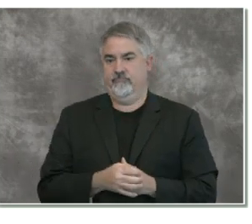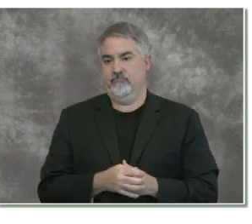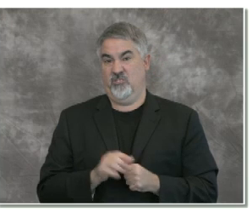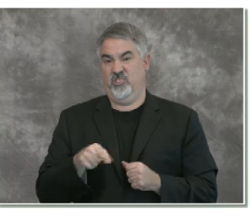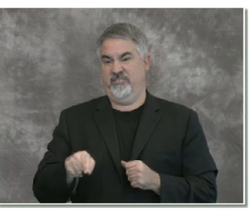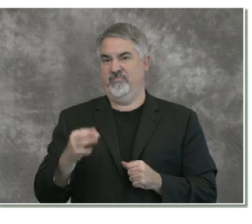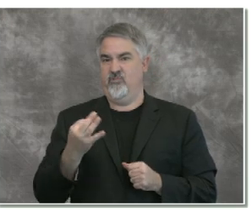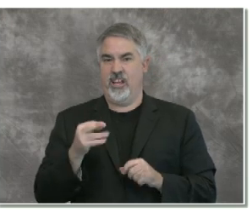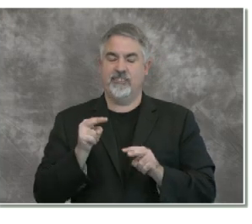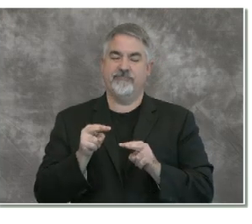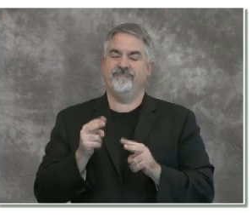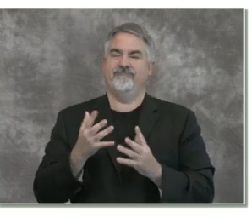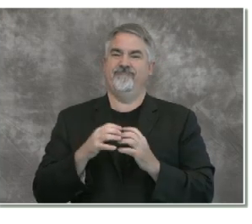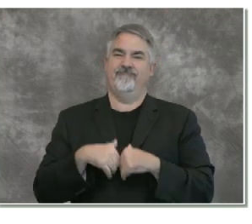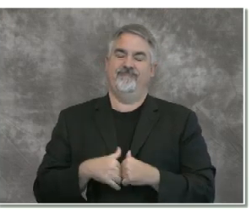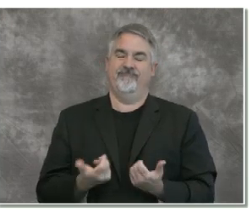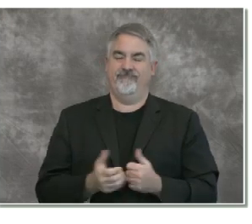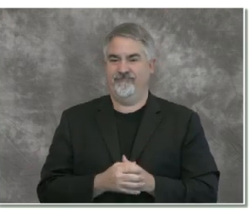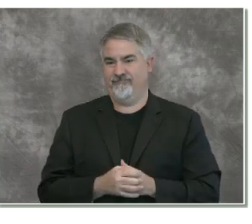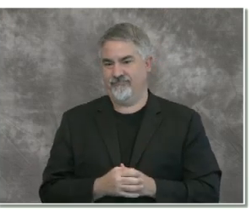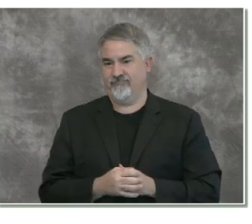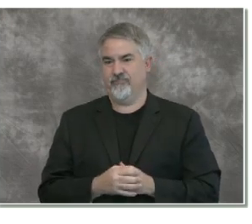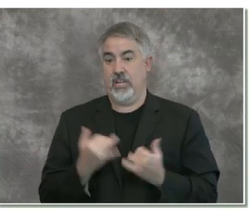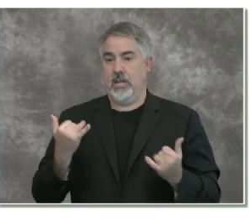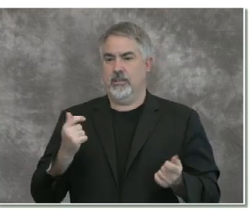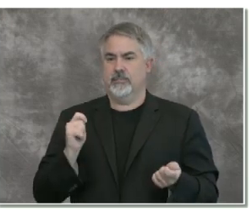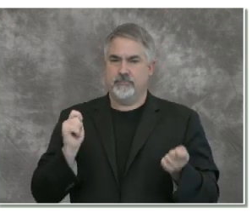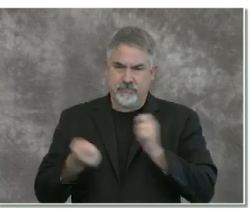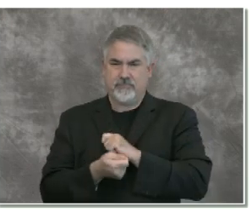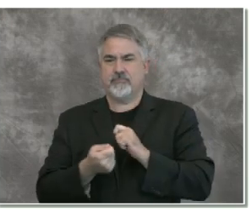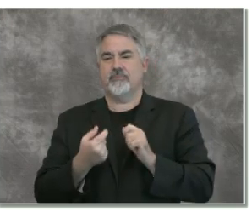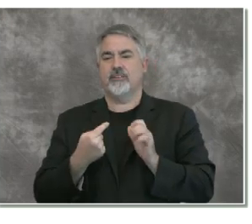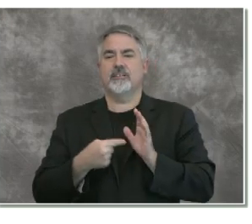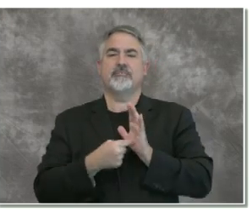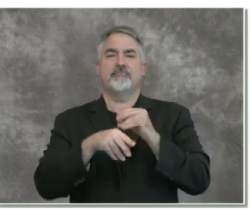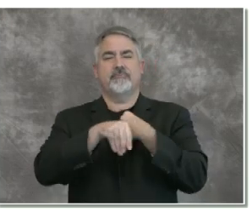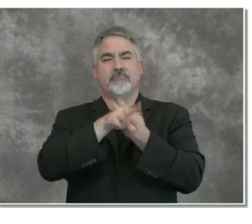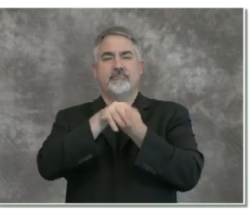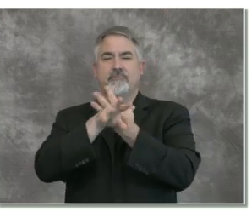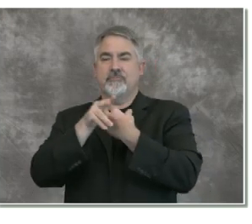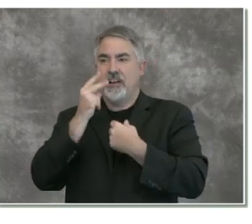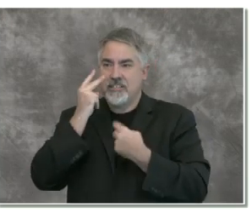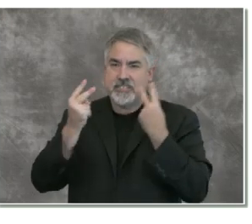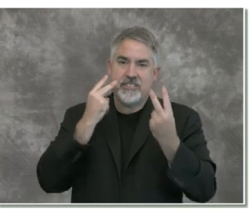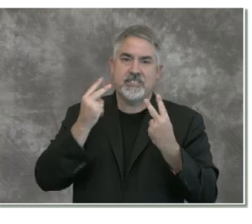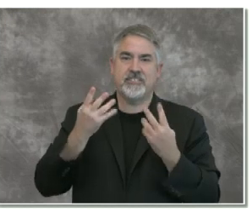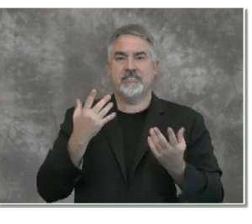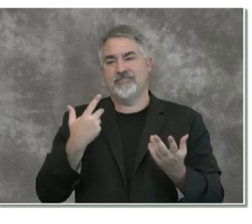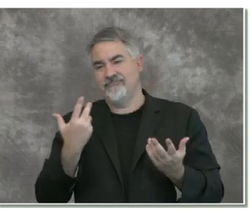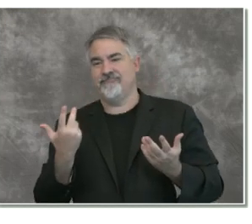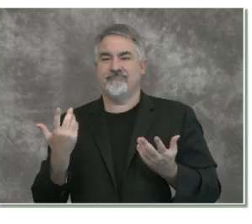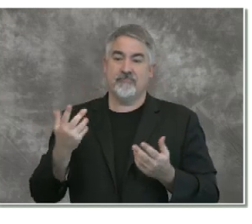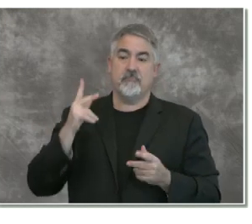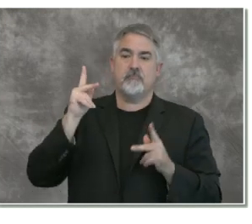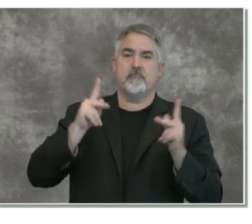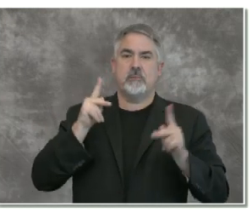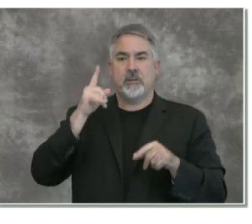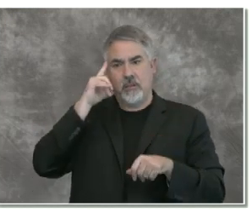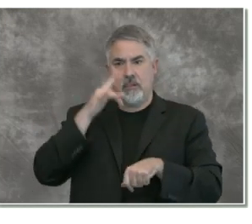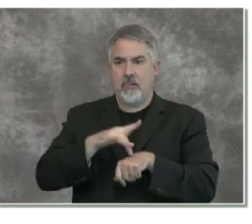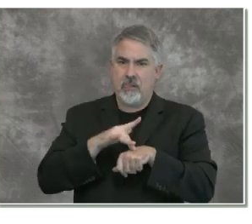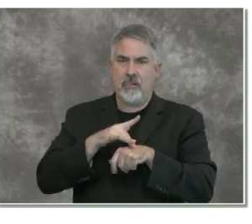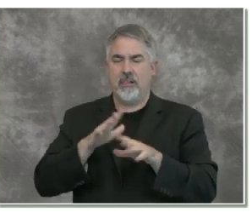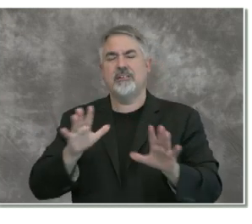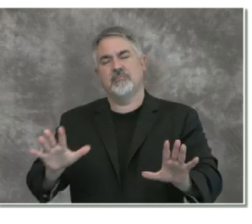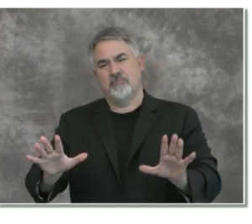modified and presented virtually. While everyone's mind is on COVID-19, there are still lots of ways to celebrate National Public